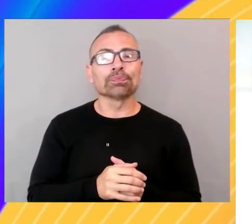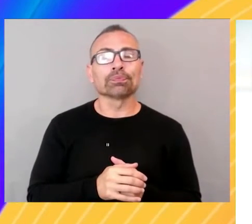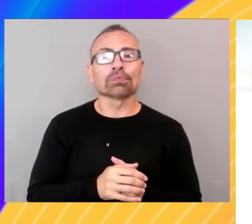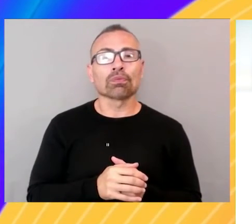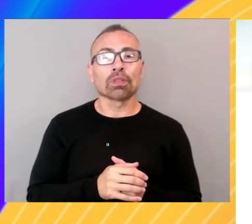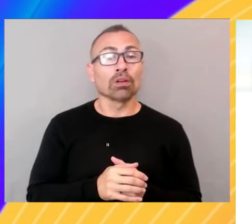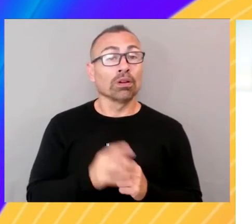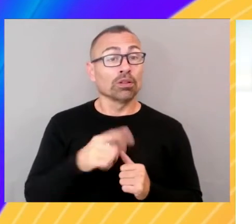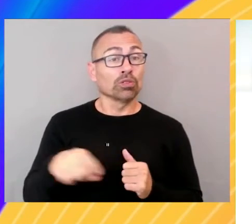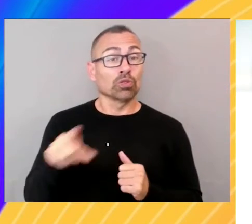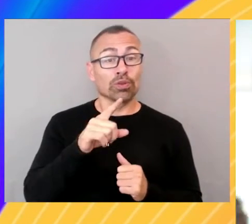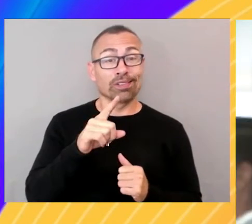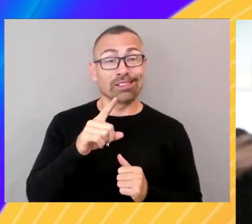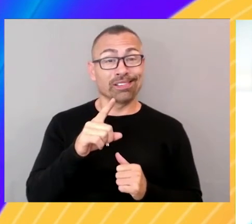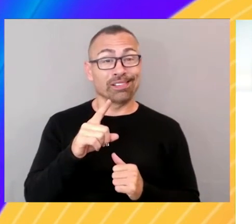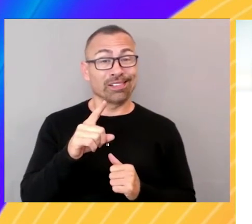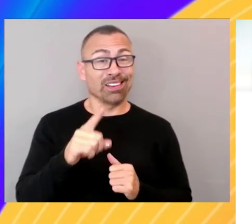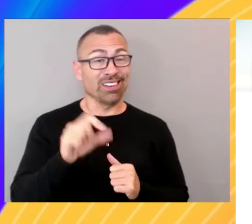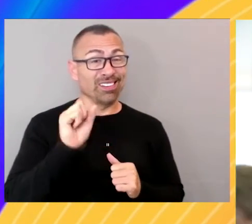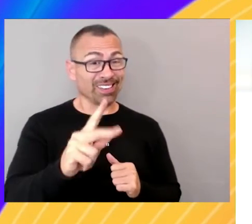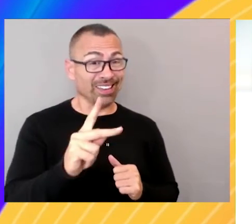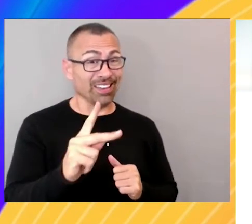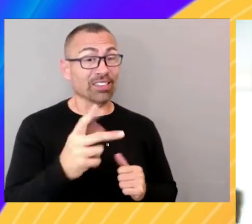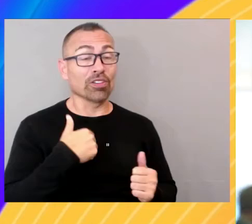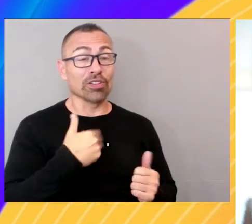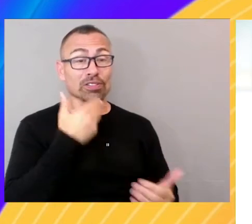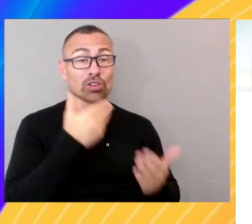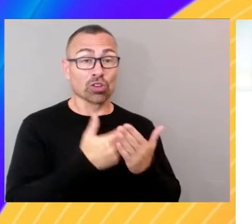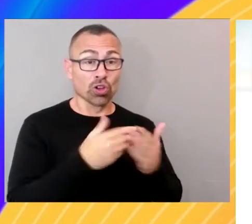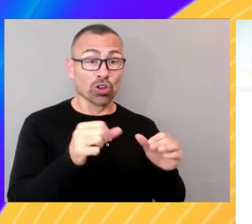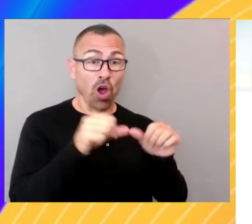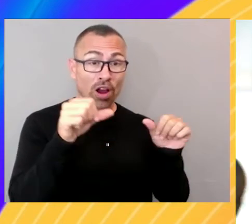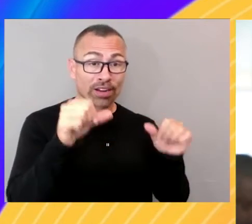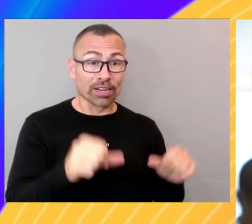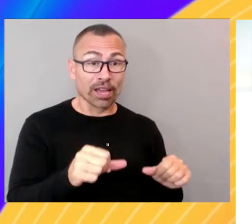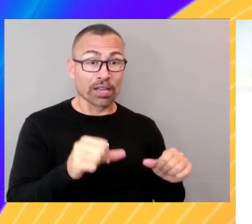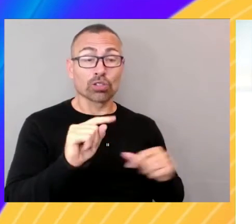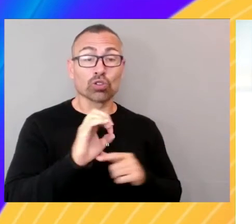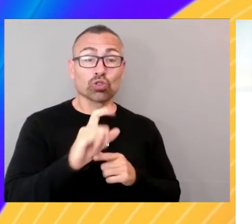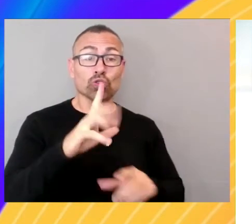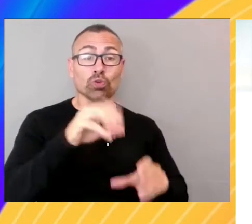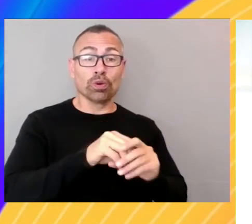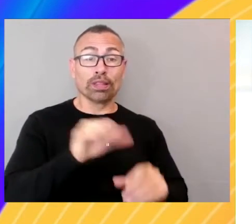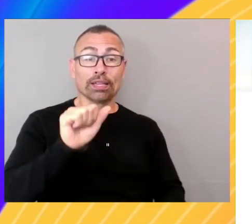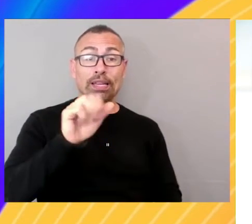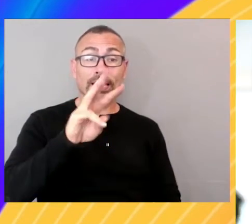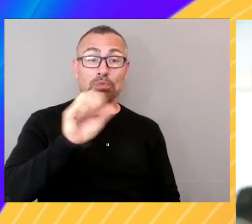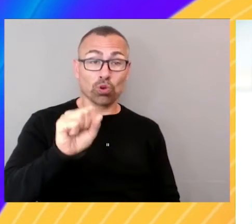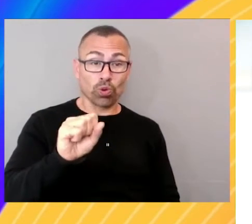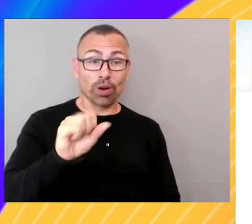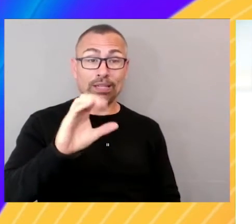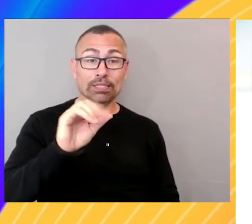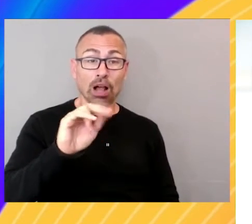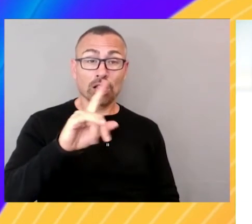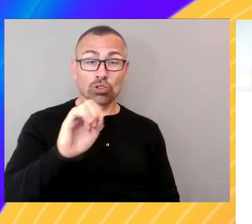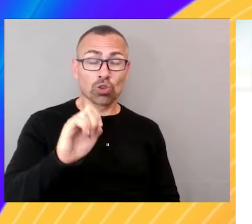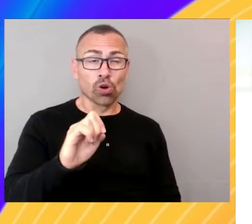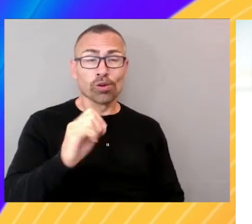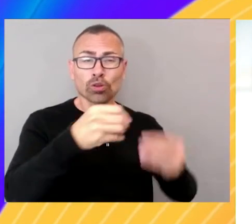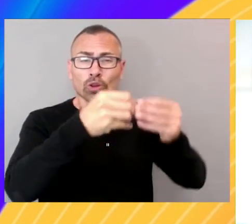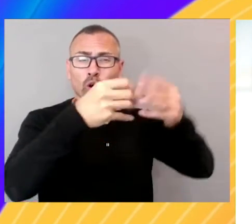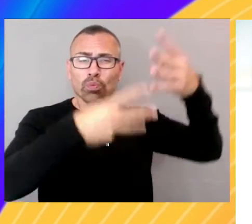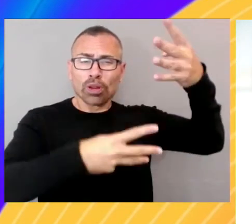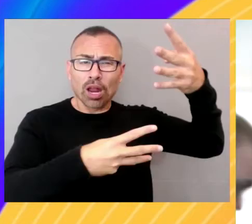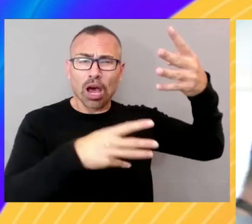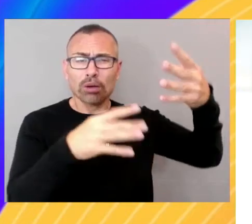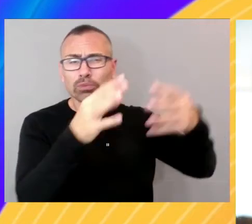tool in the AWS console. And so when you open that up, you can go through, pick your pillars, go through questions. But let's talk